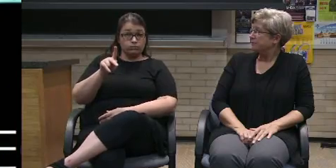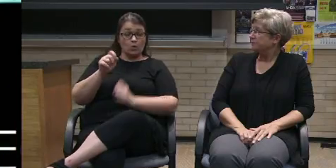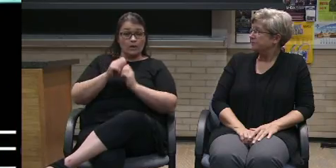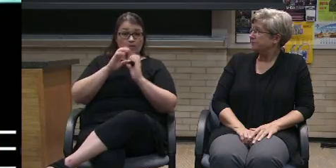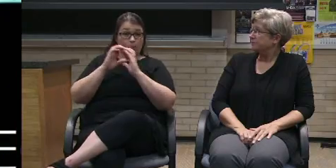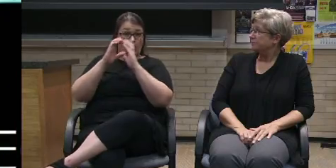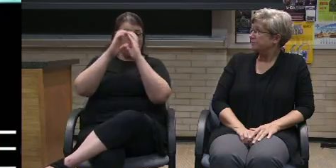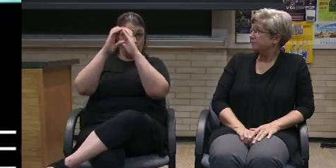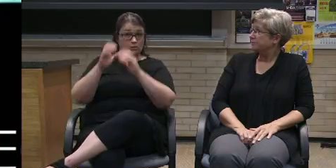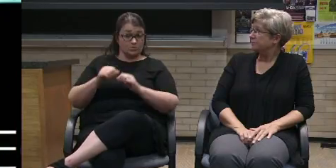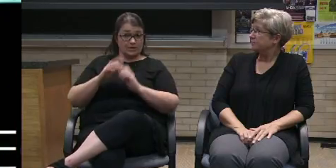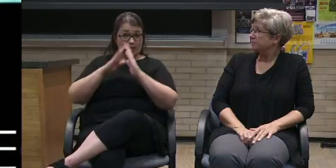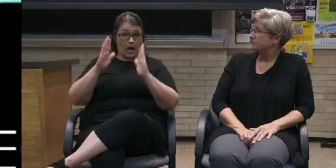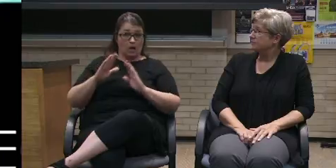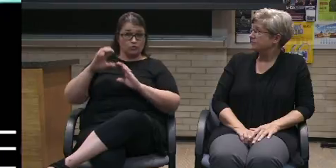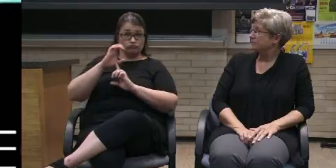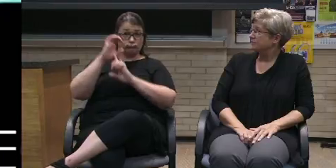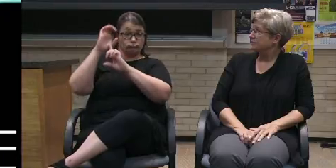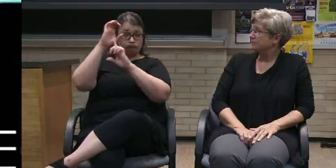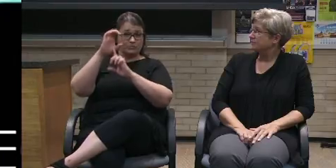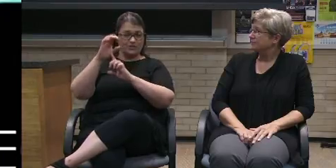is? Doug.